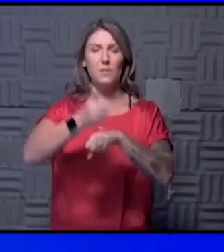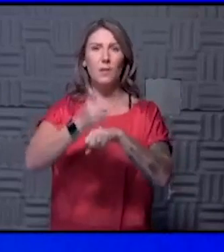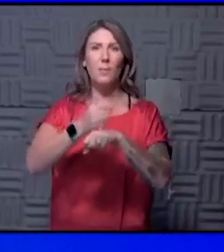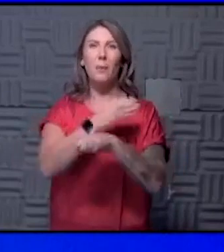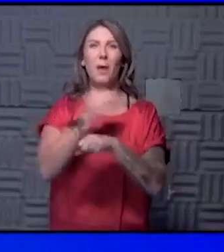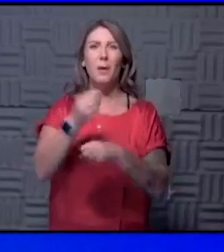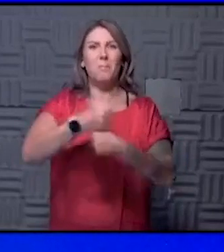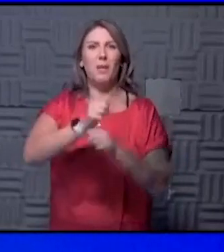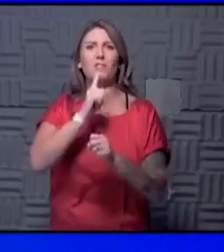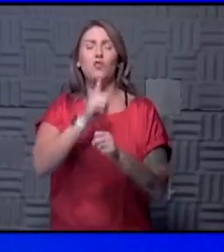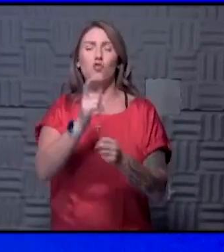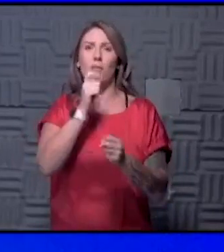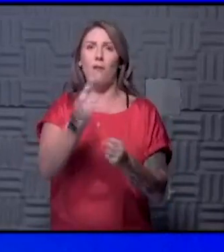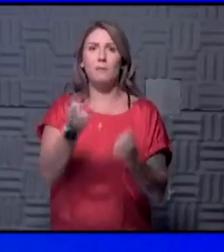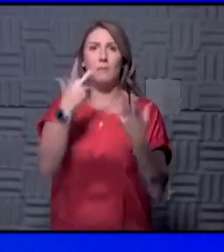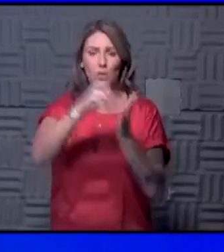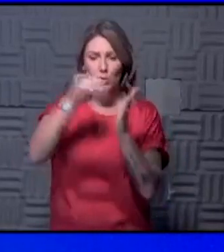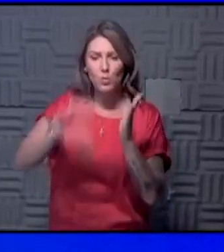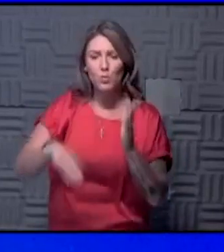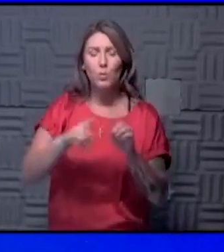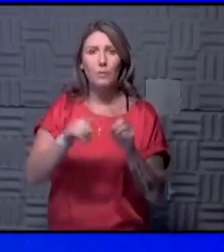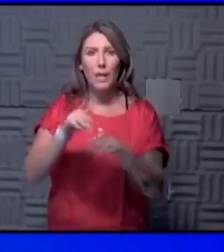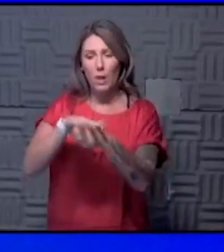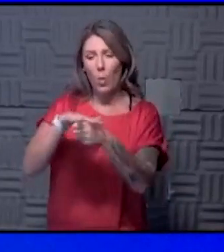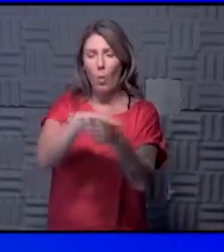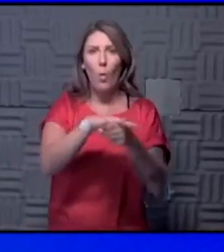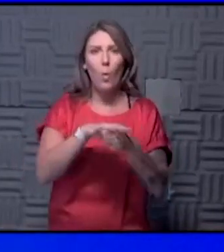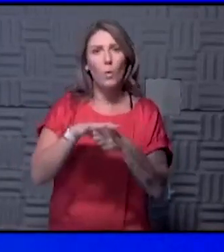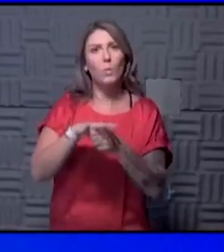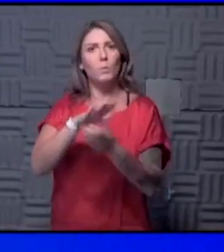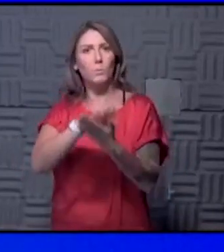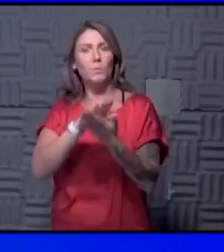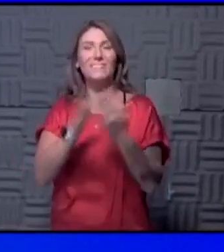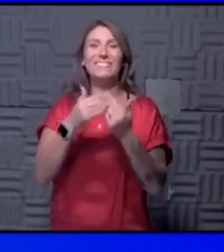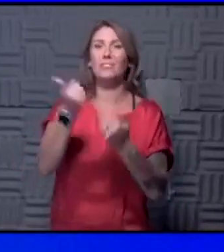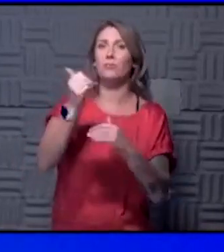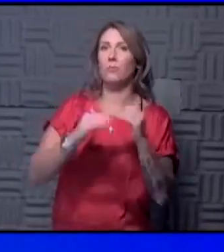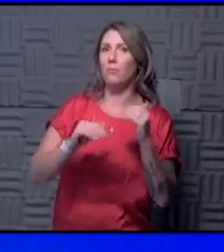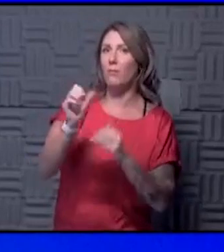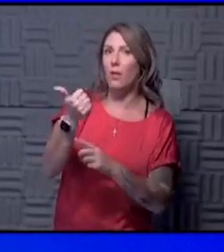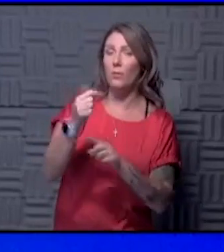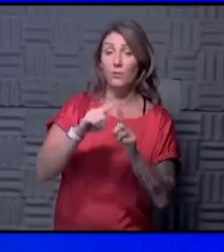de-densifying. Obviously, some local schools will be easier to do than others, but really